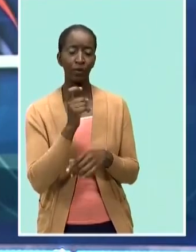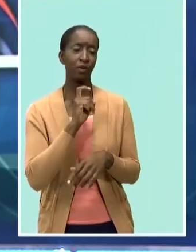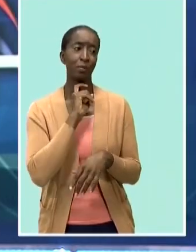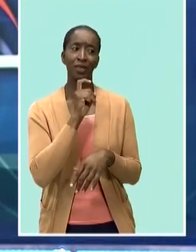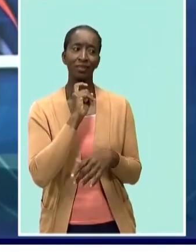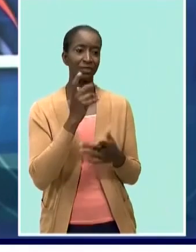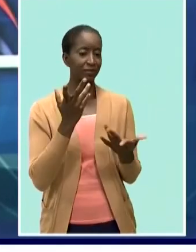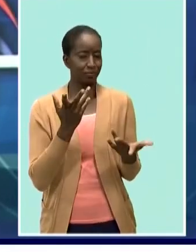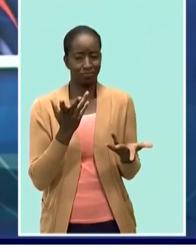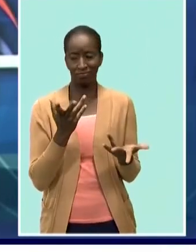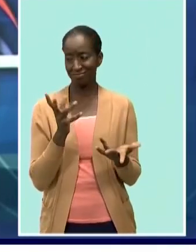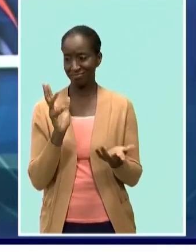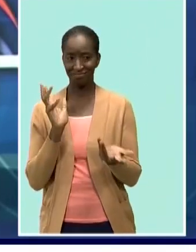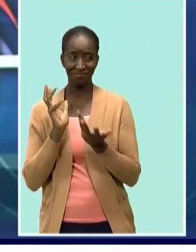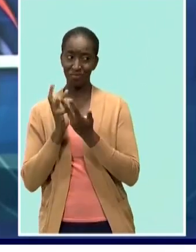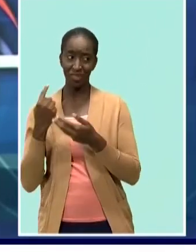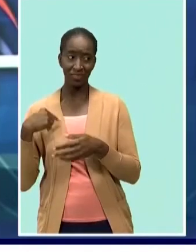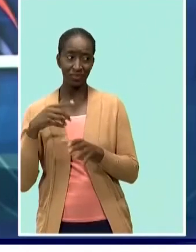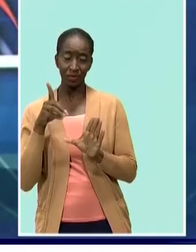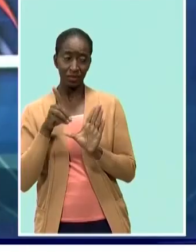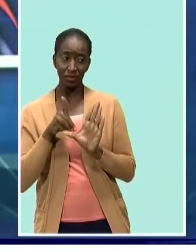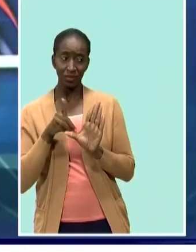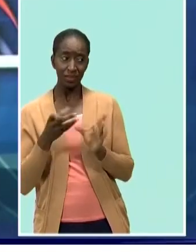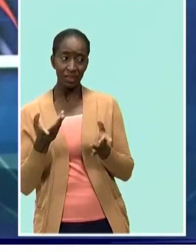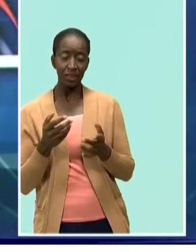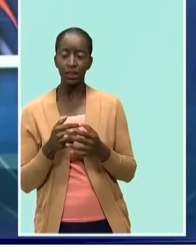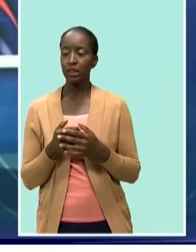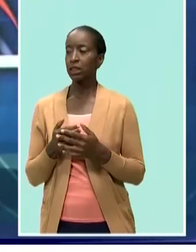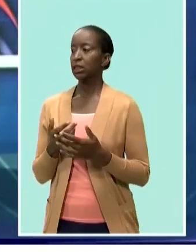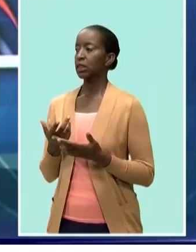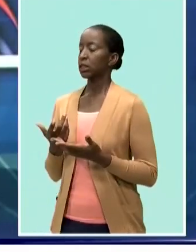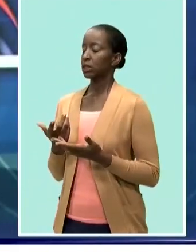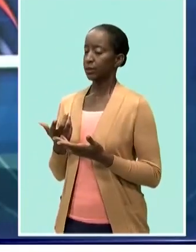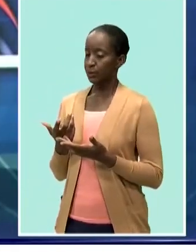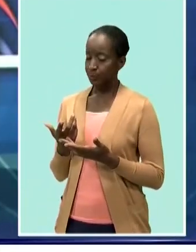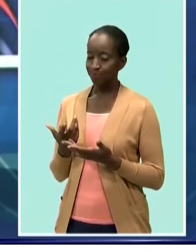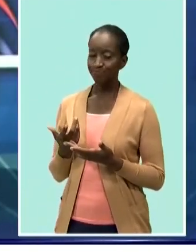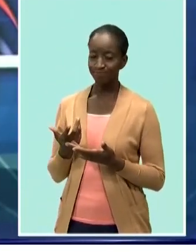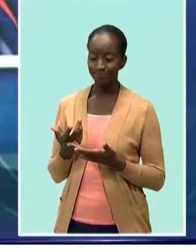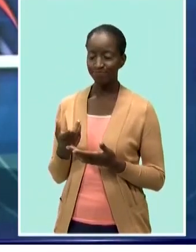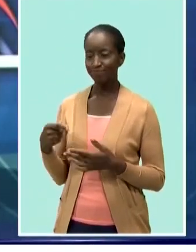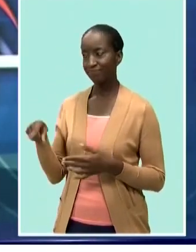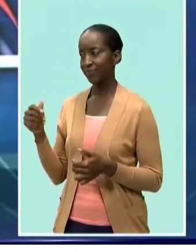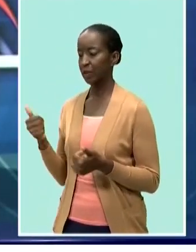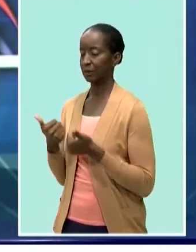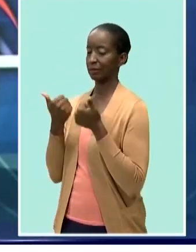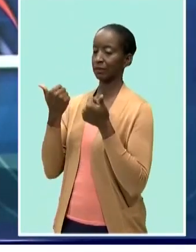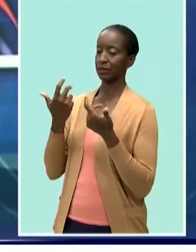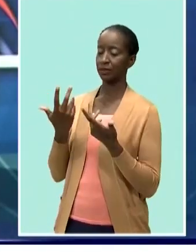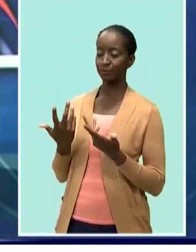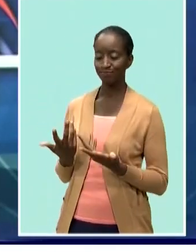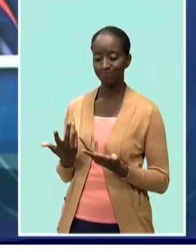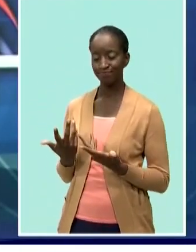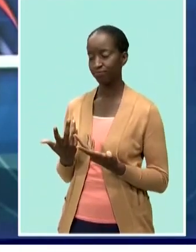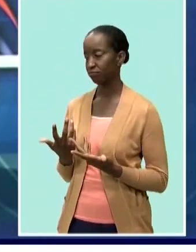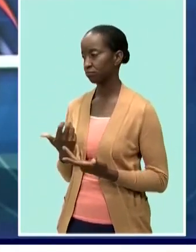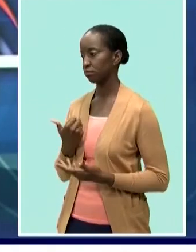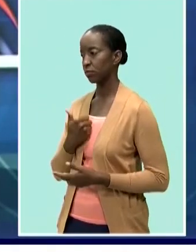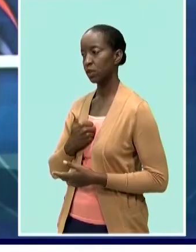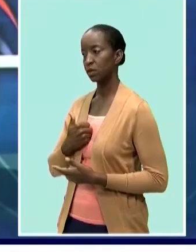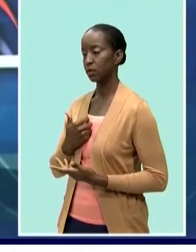with disabilities. Minister Humphrey expressed regret at the challenges members of the disabled community were facing in relation to the